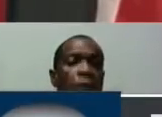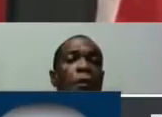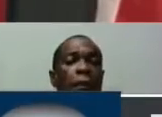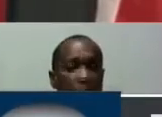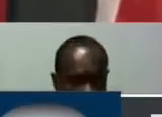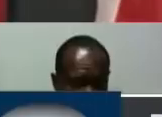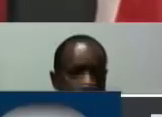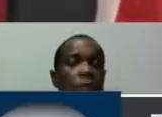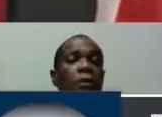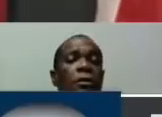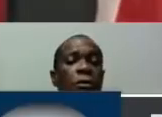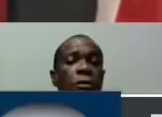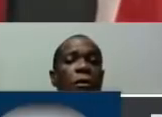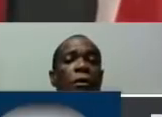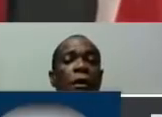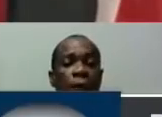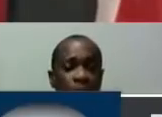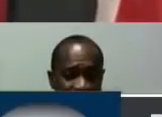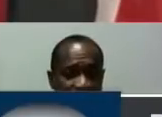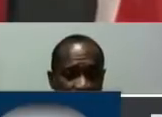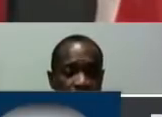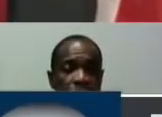of vaccination among the population.